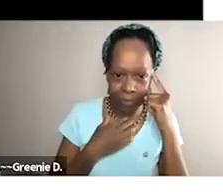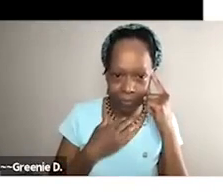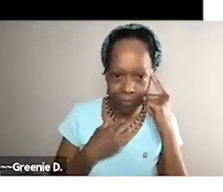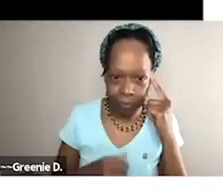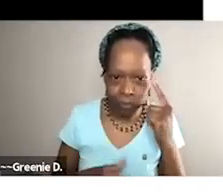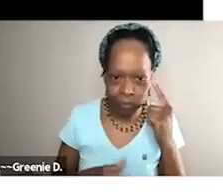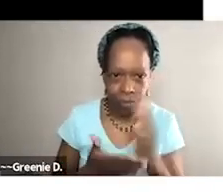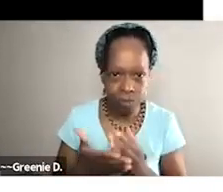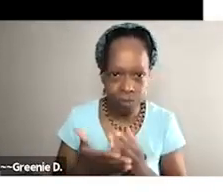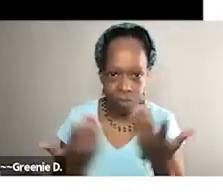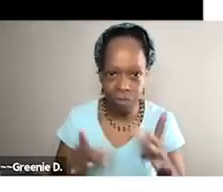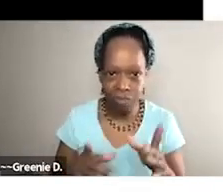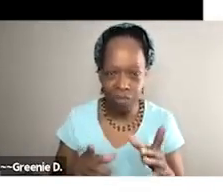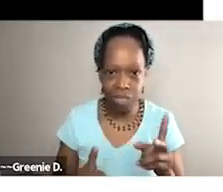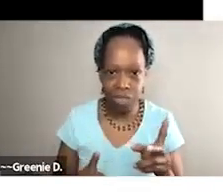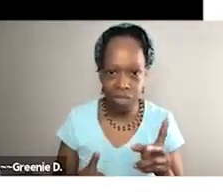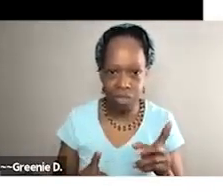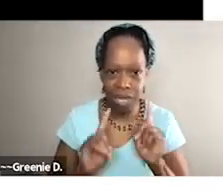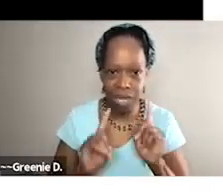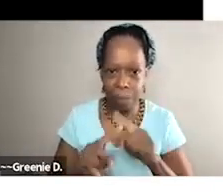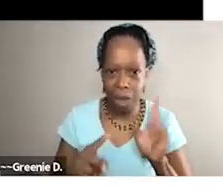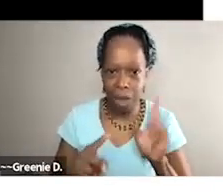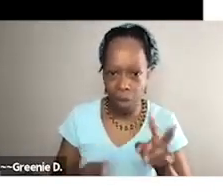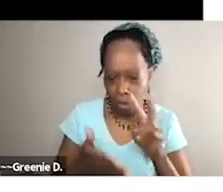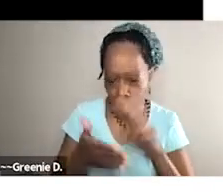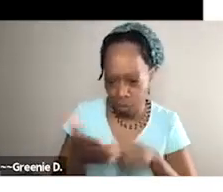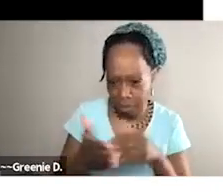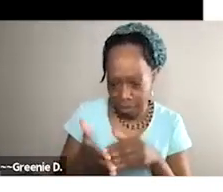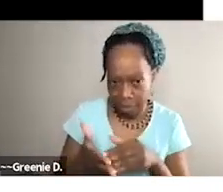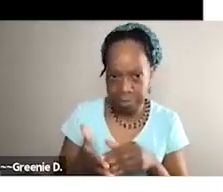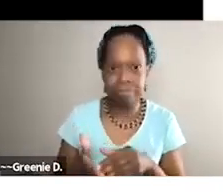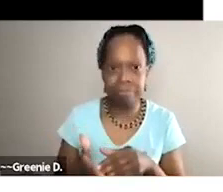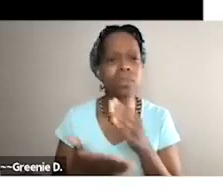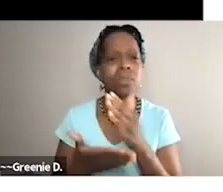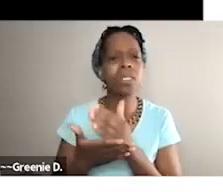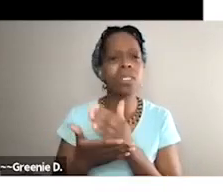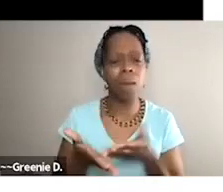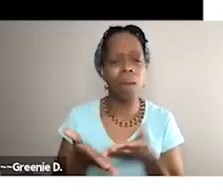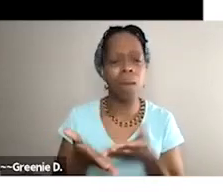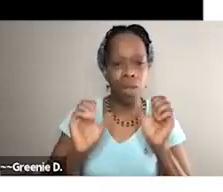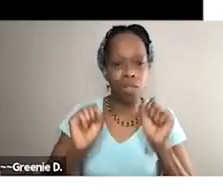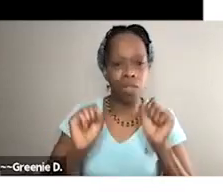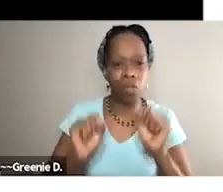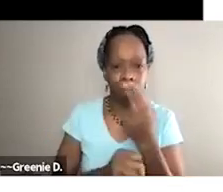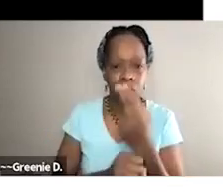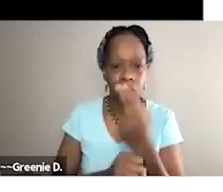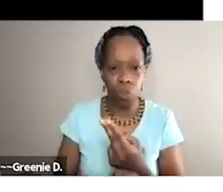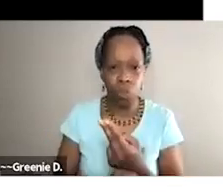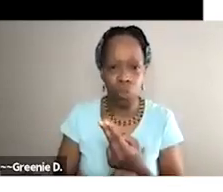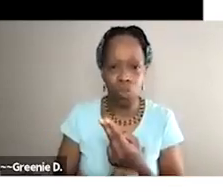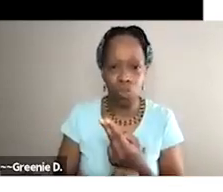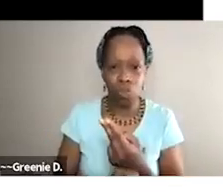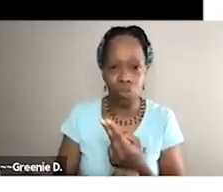some of them you've already addressed, but I'll go for it anyway. What are some methods that can be used to counter ableism and internal